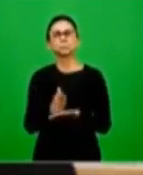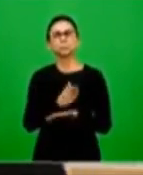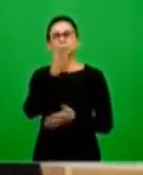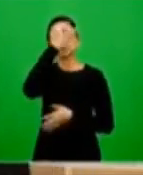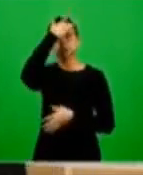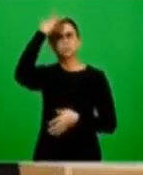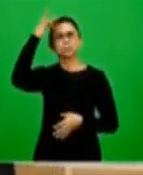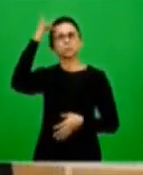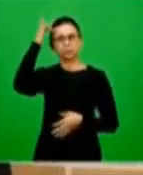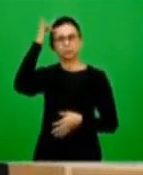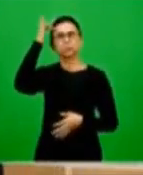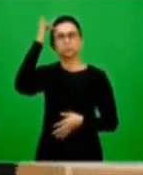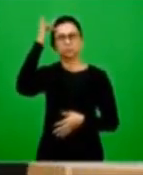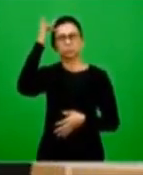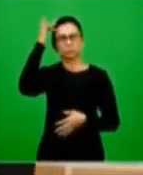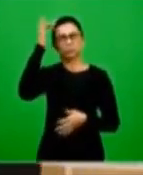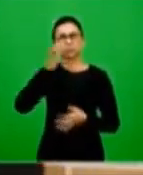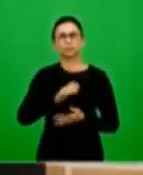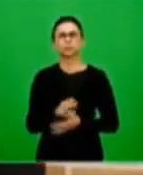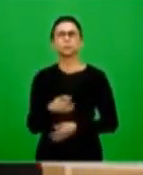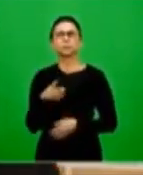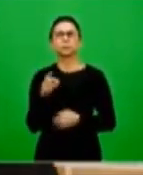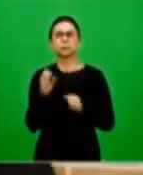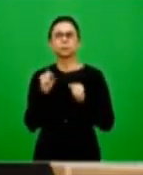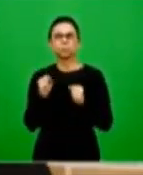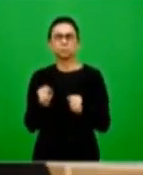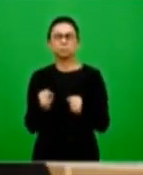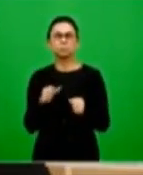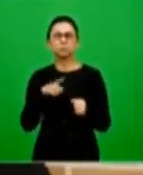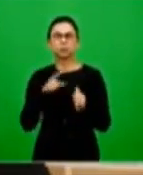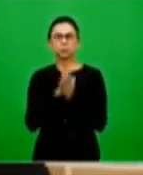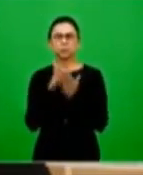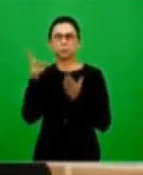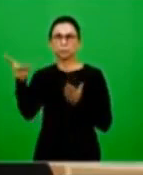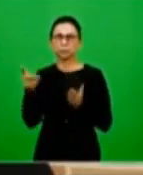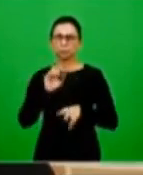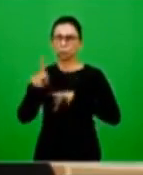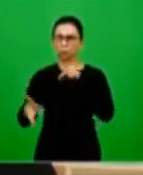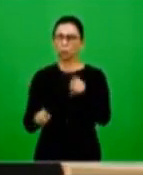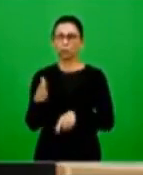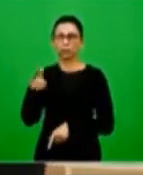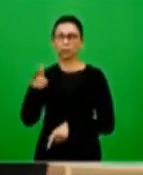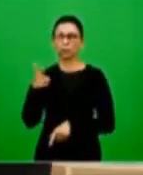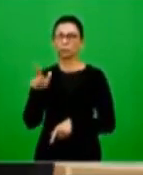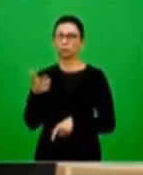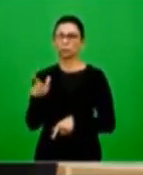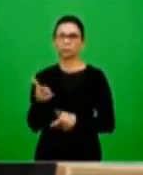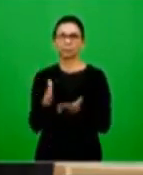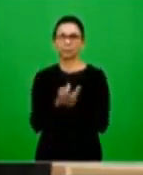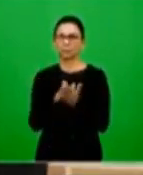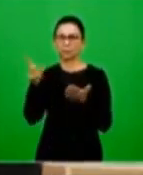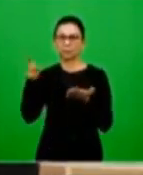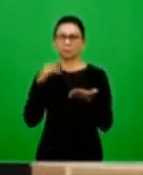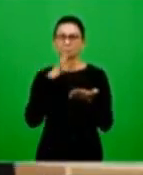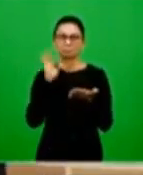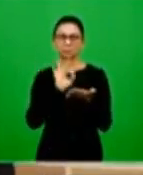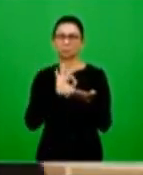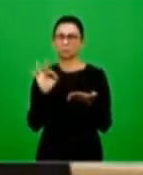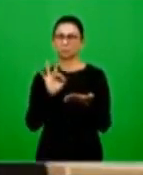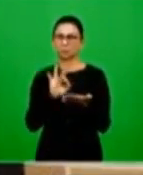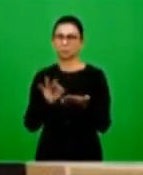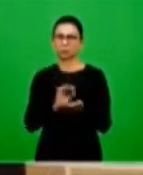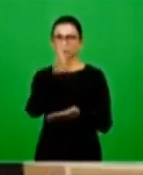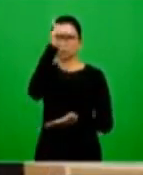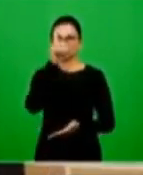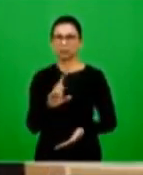part of the high ranks of the church. However, the church, the